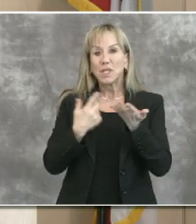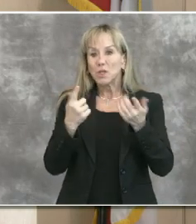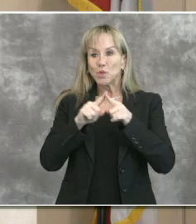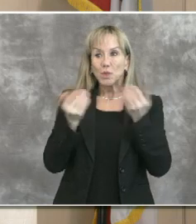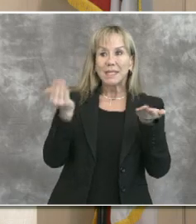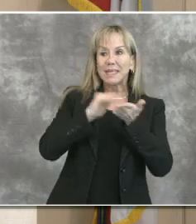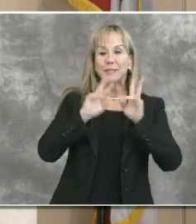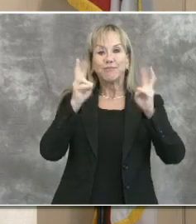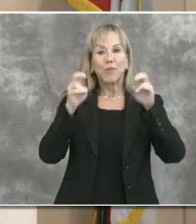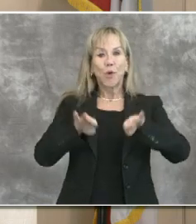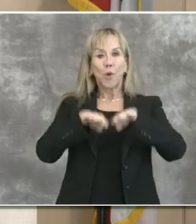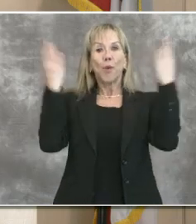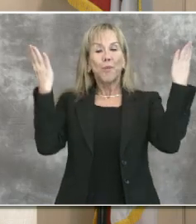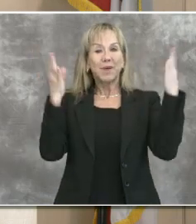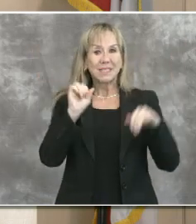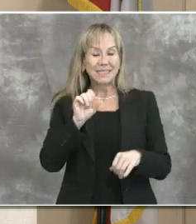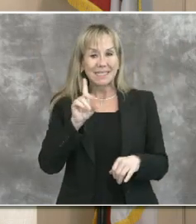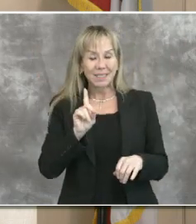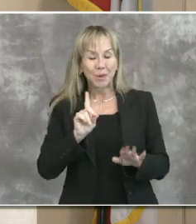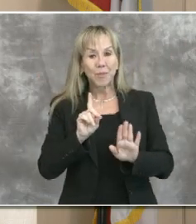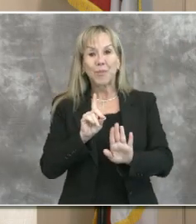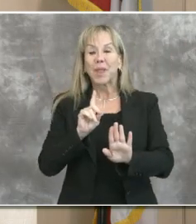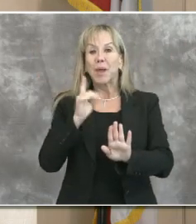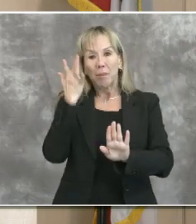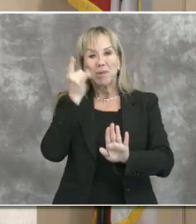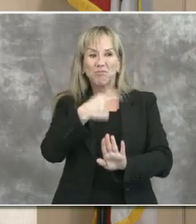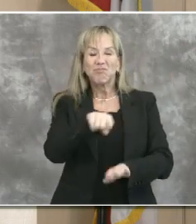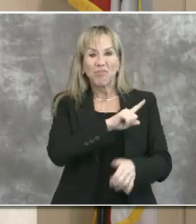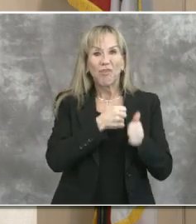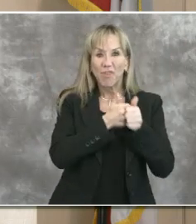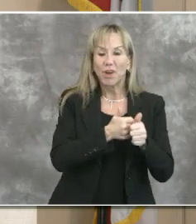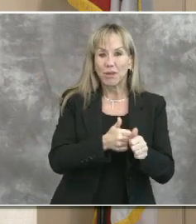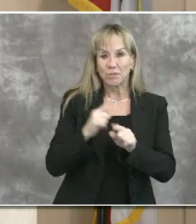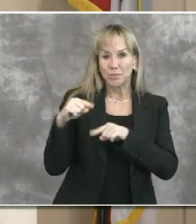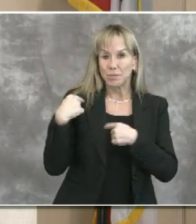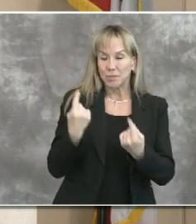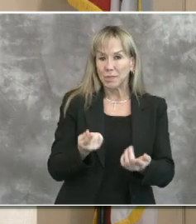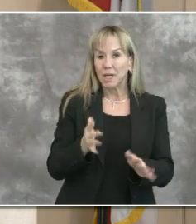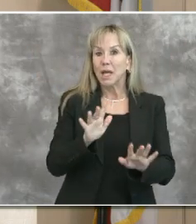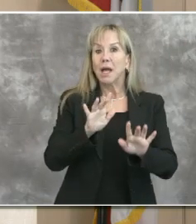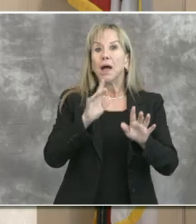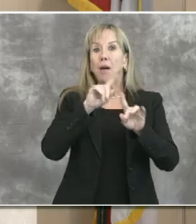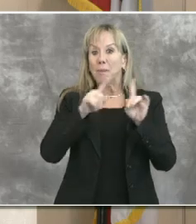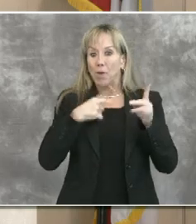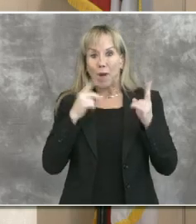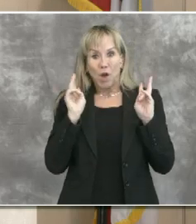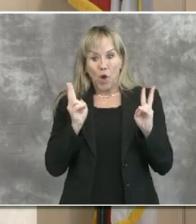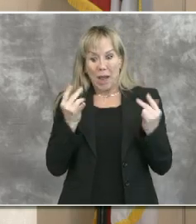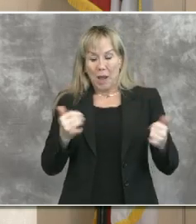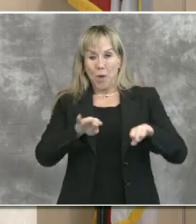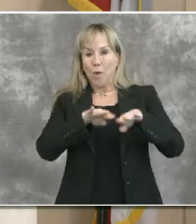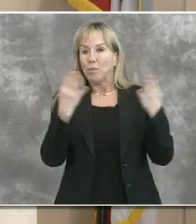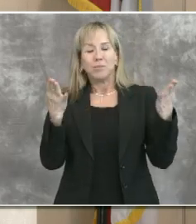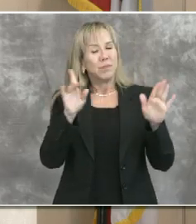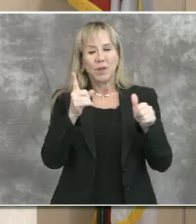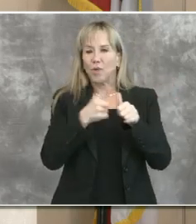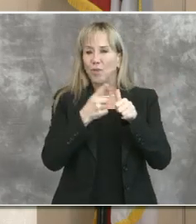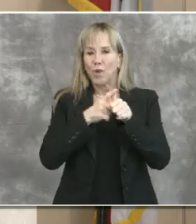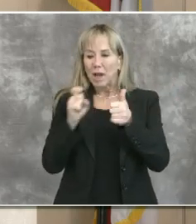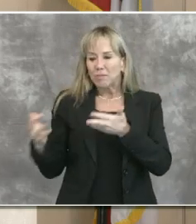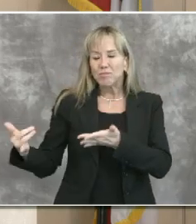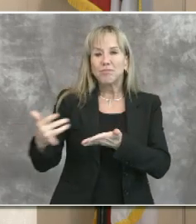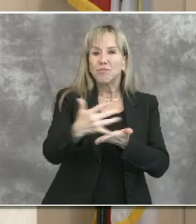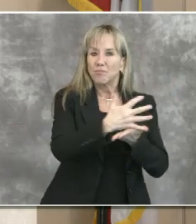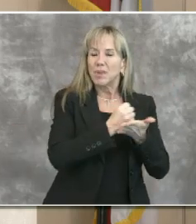Diego. But we'll only do so when we get the correct information that will allow us to do so, and it's going to